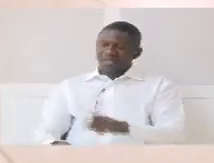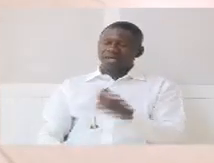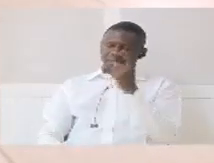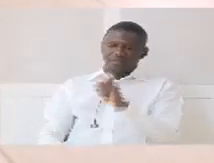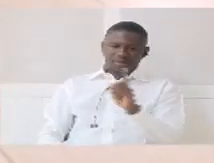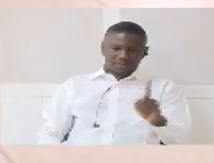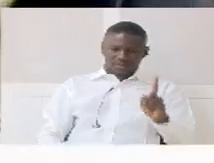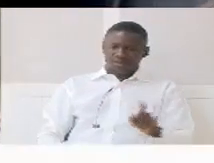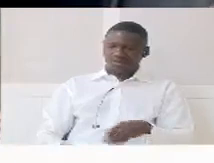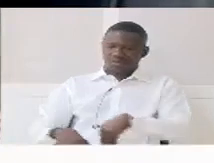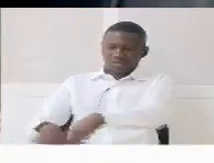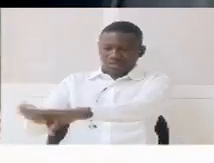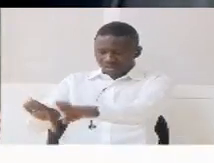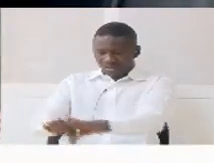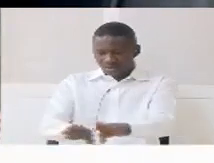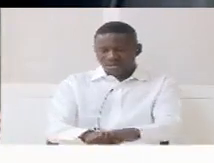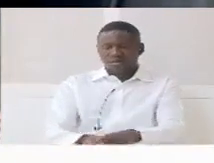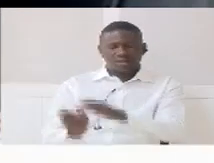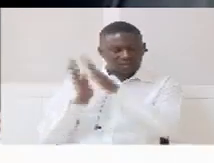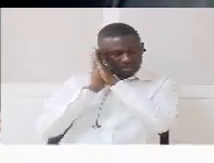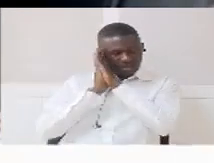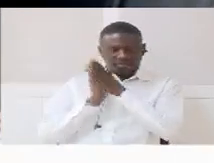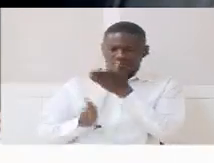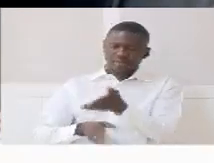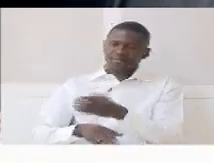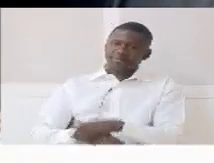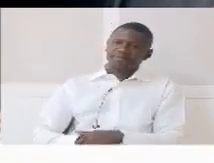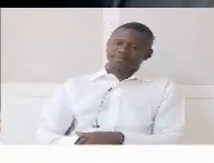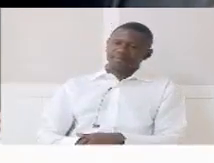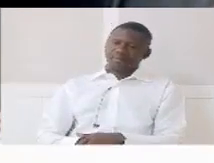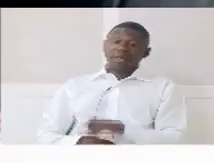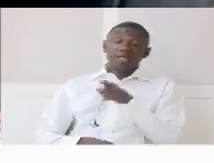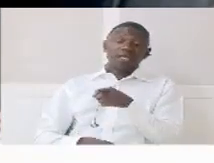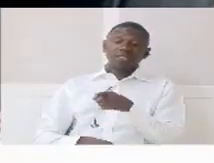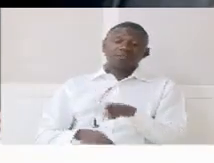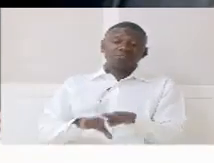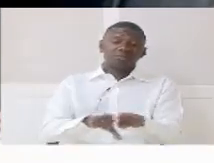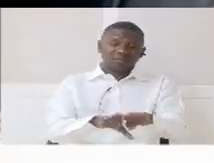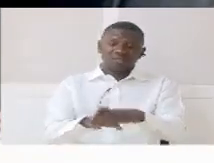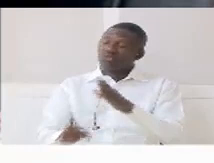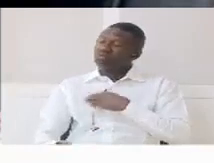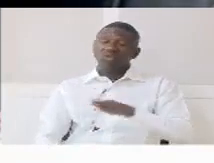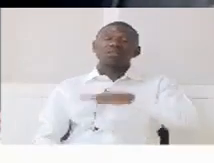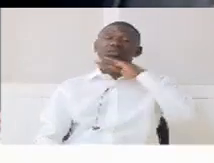slab. Concrete. Every prisoner has a wooden plank which they put on the concrete.